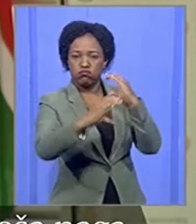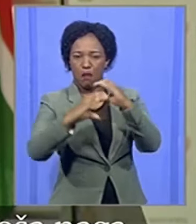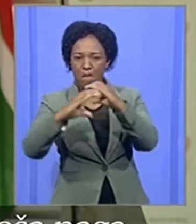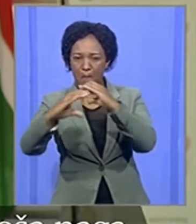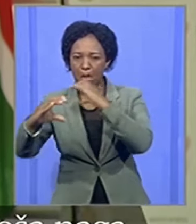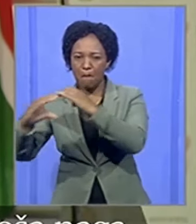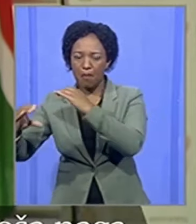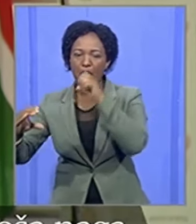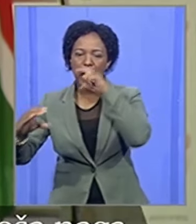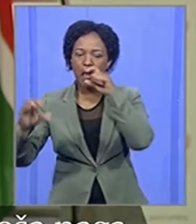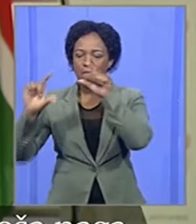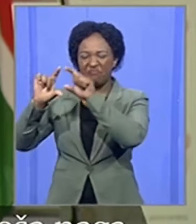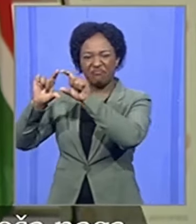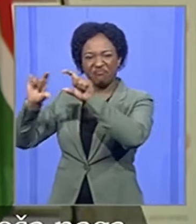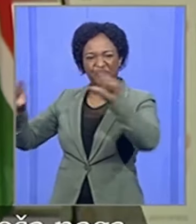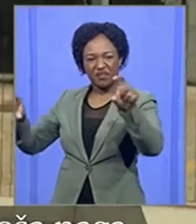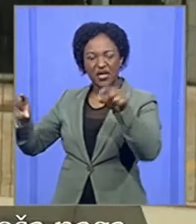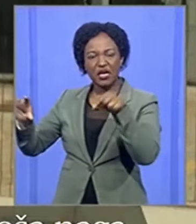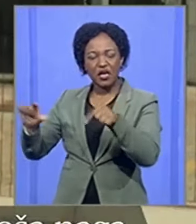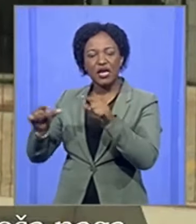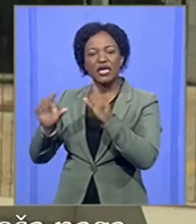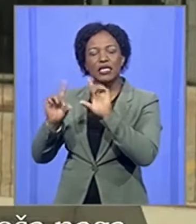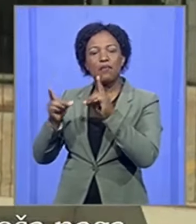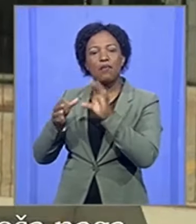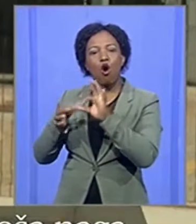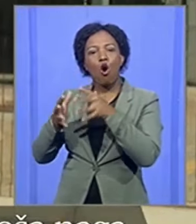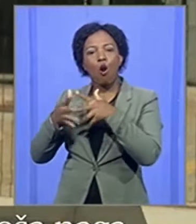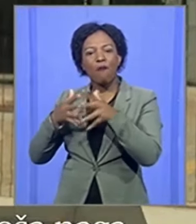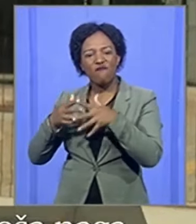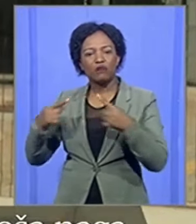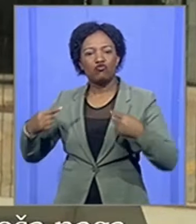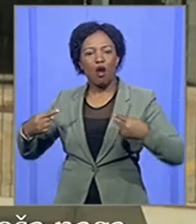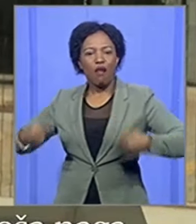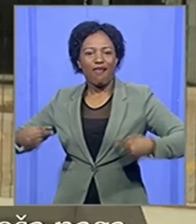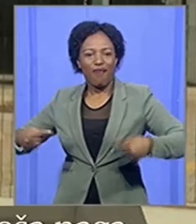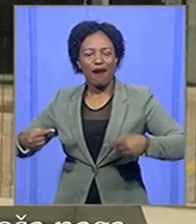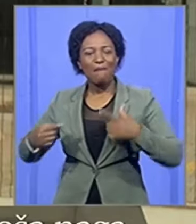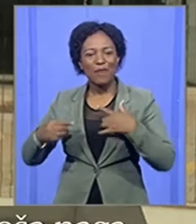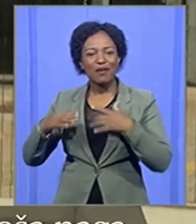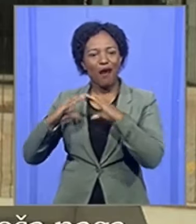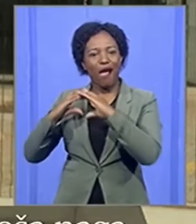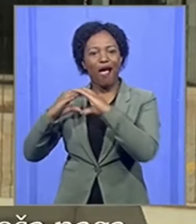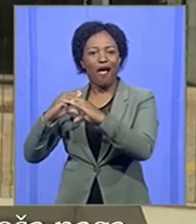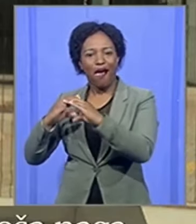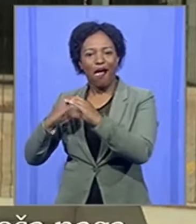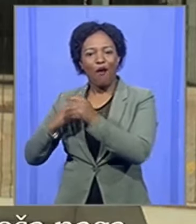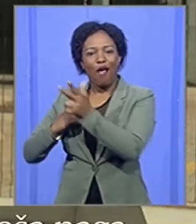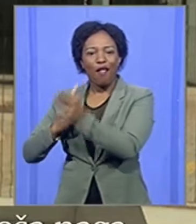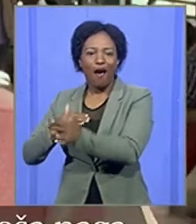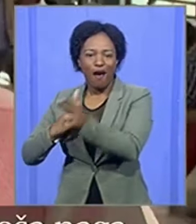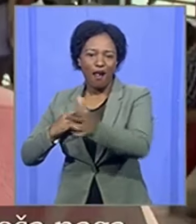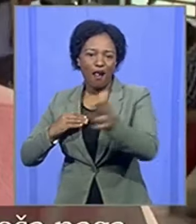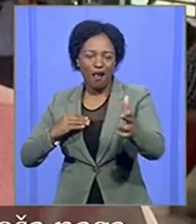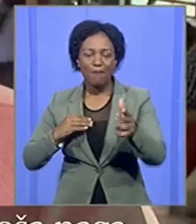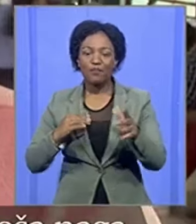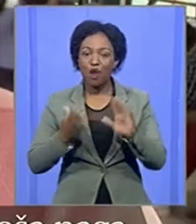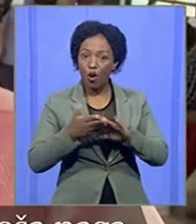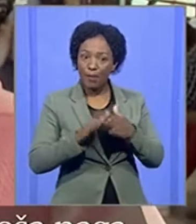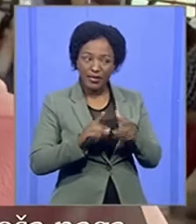ke Home Affairs on Wheels. Badudi le bona ba amogetše se ka diatla tše pedi.